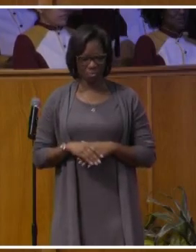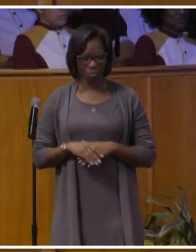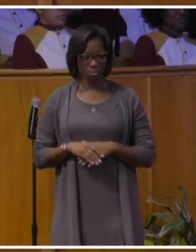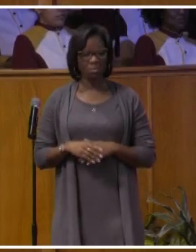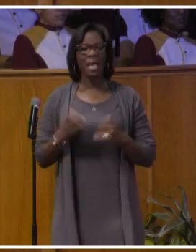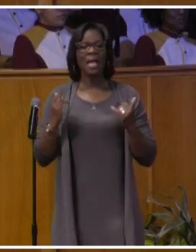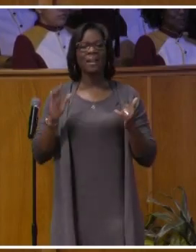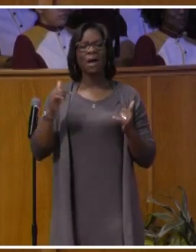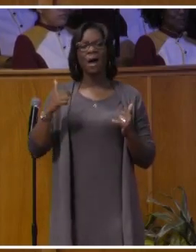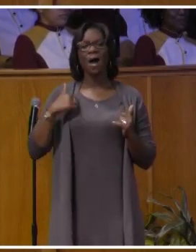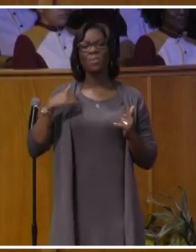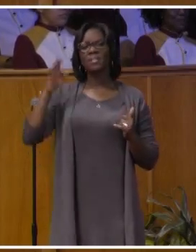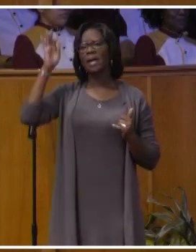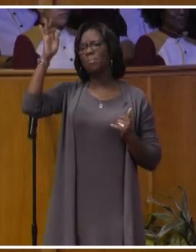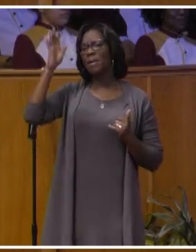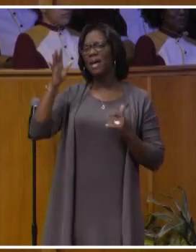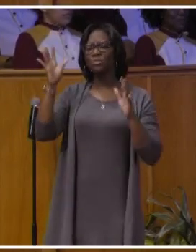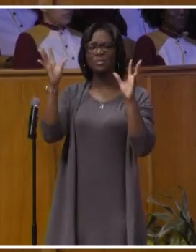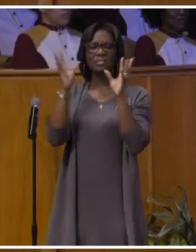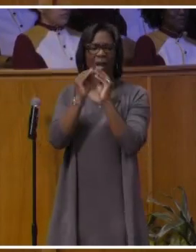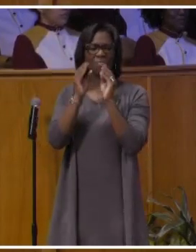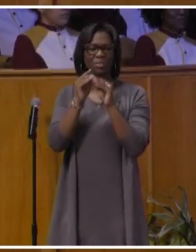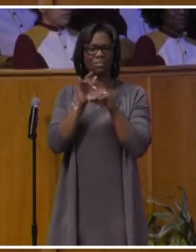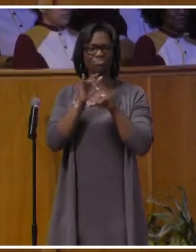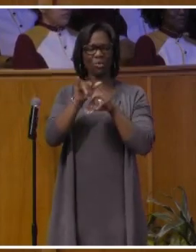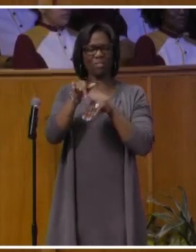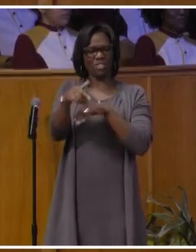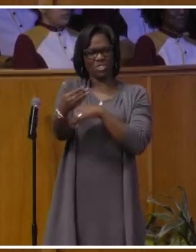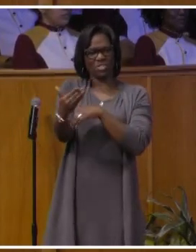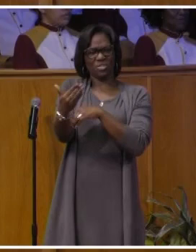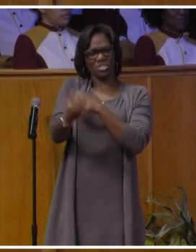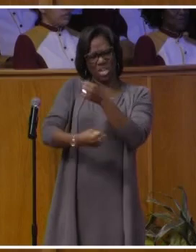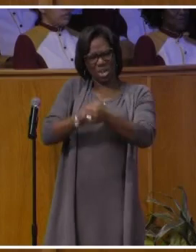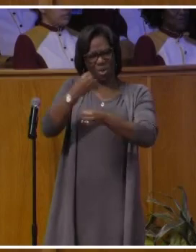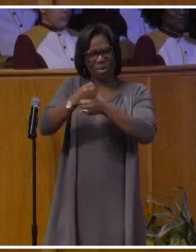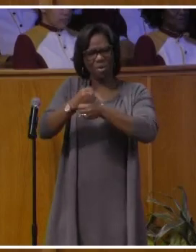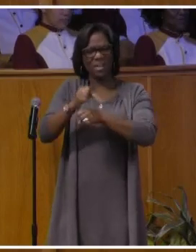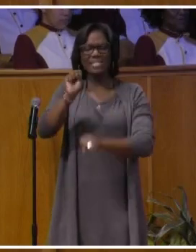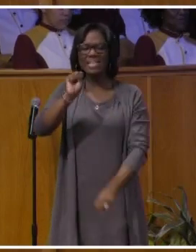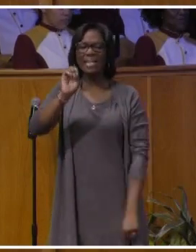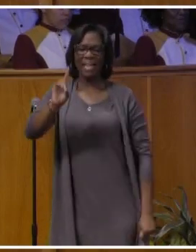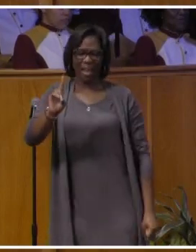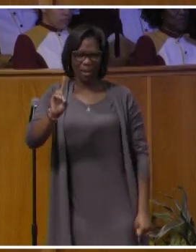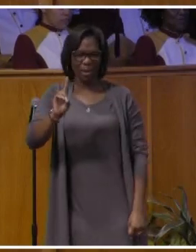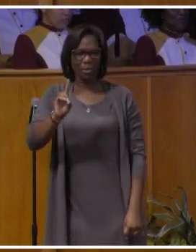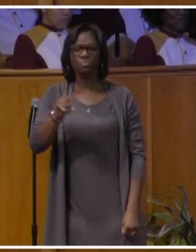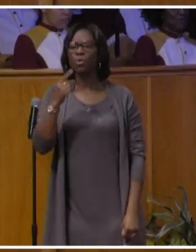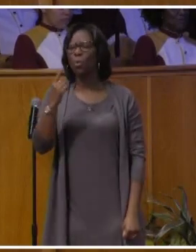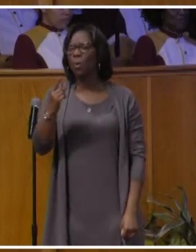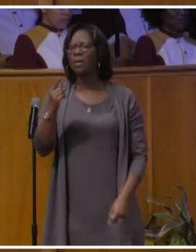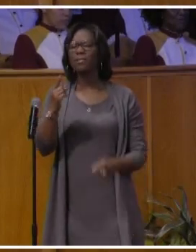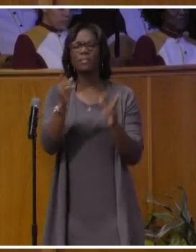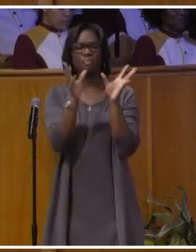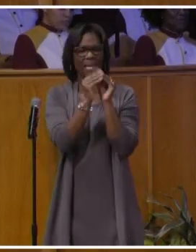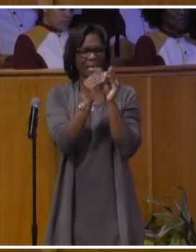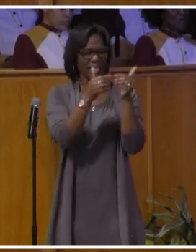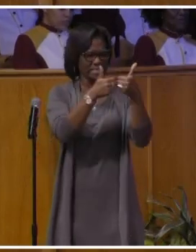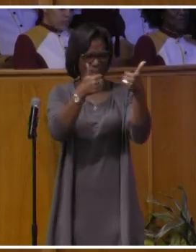I was at a pastor's conference earlier this year out in San Diego. In one of the breakout